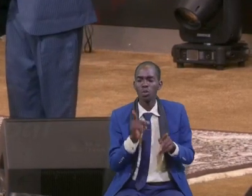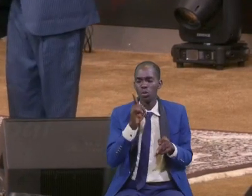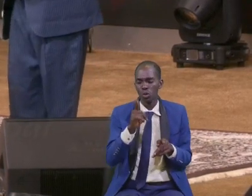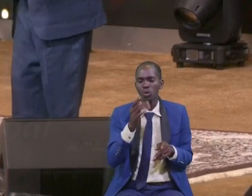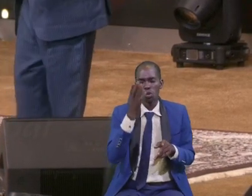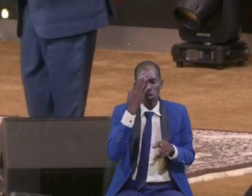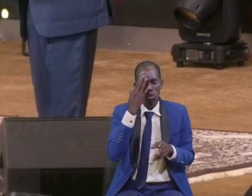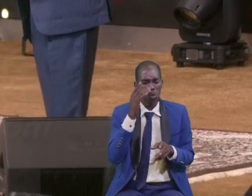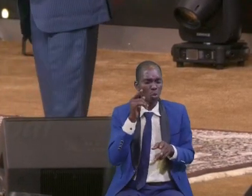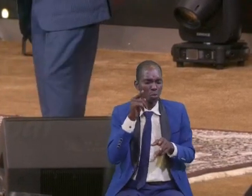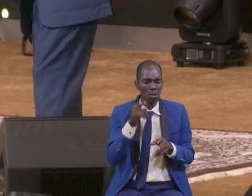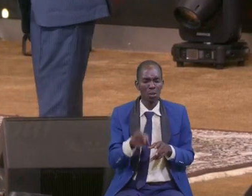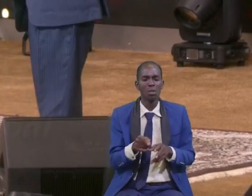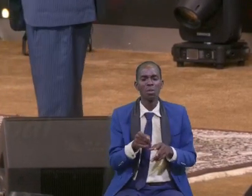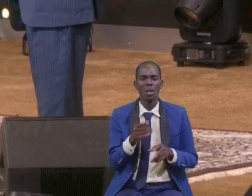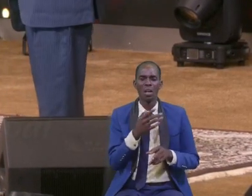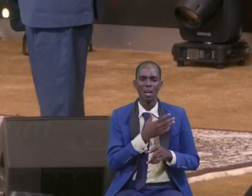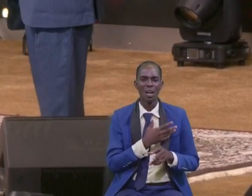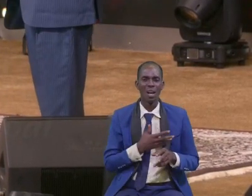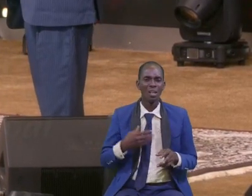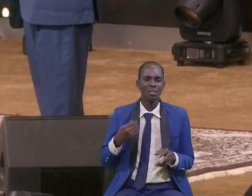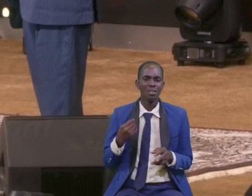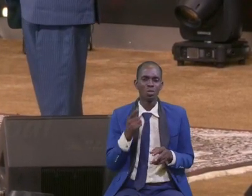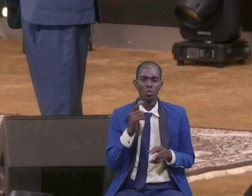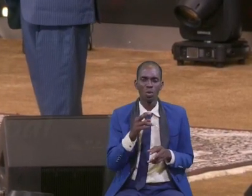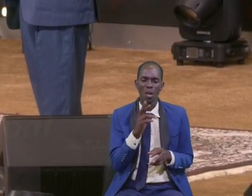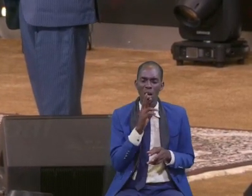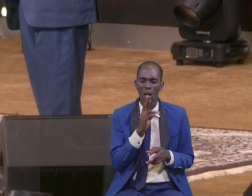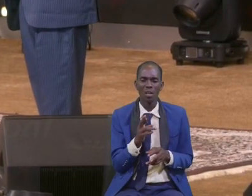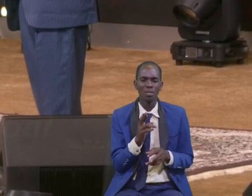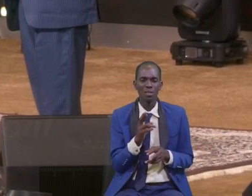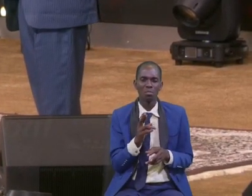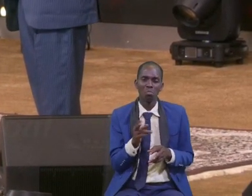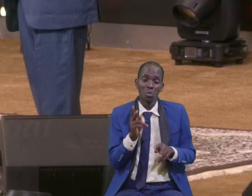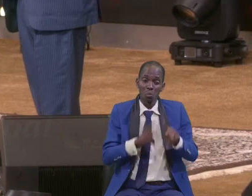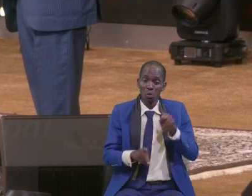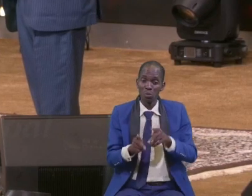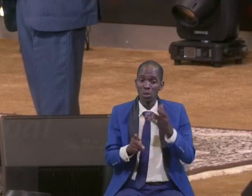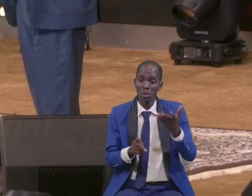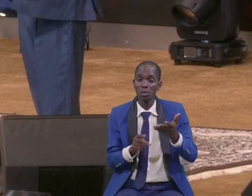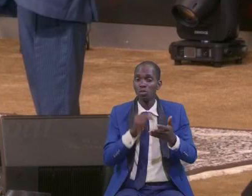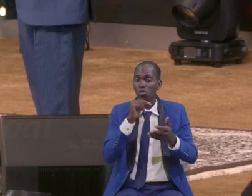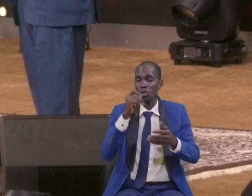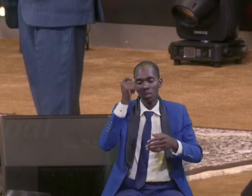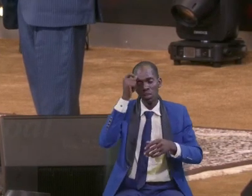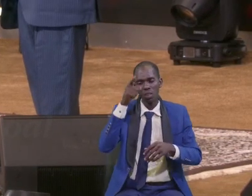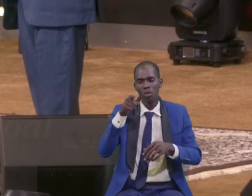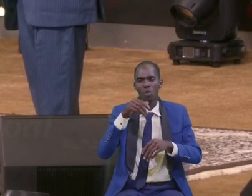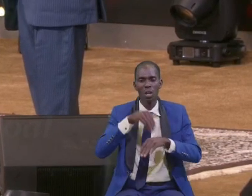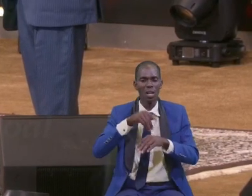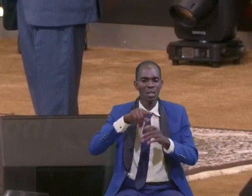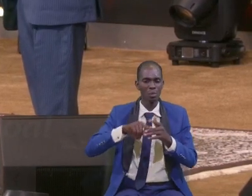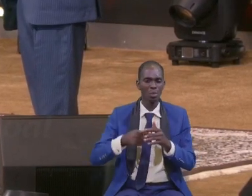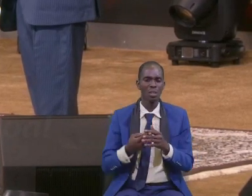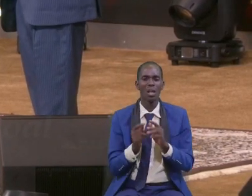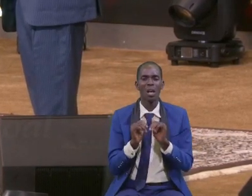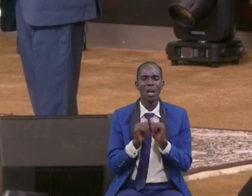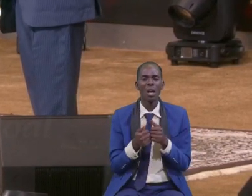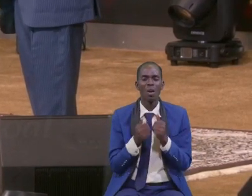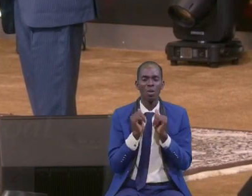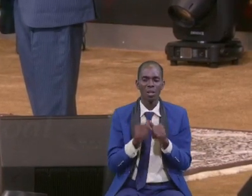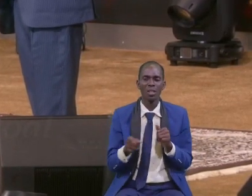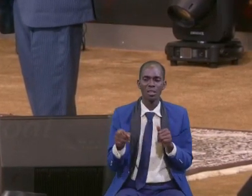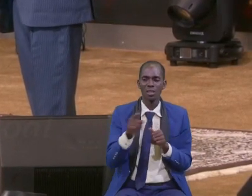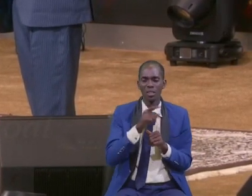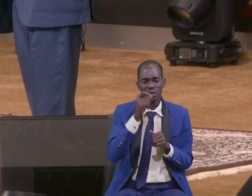to another place and you're living there, and they didn't understand you at the beginning. How would they understand? Because they